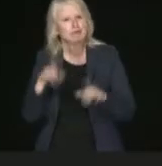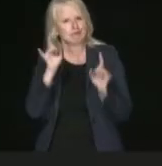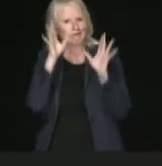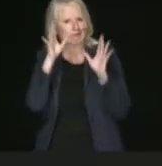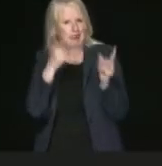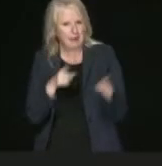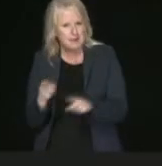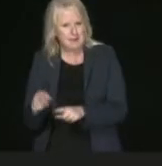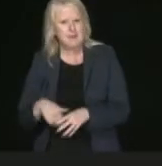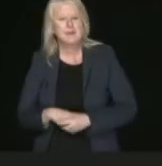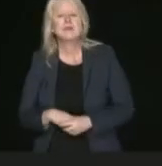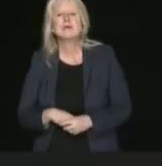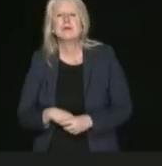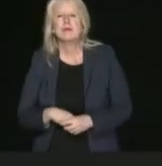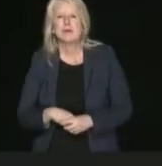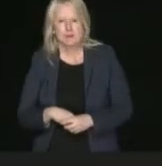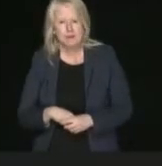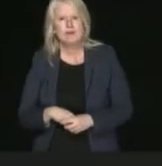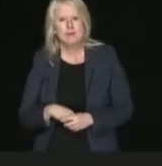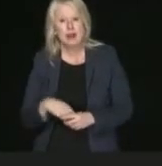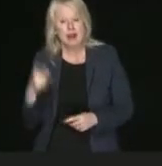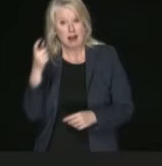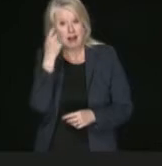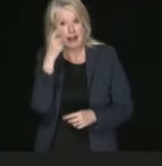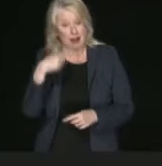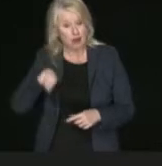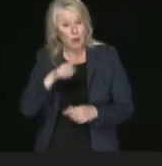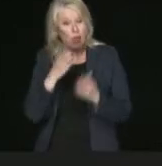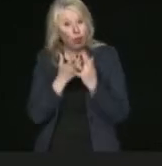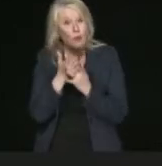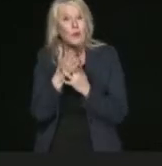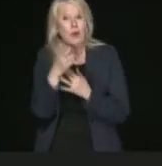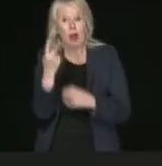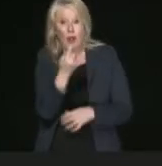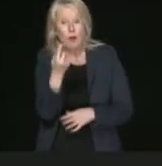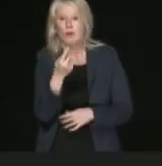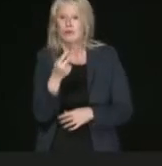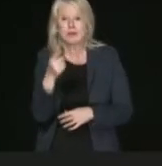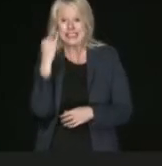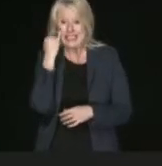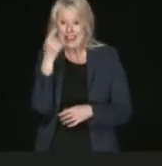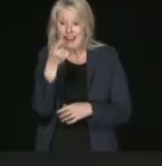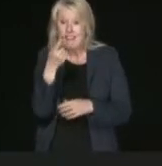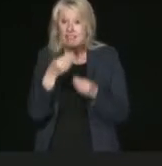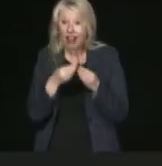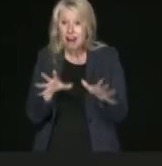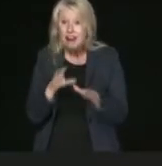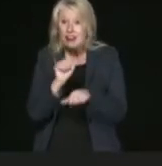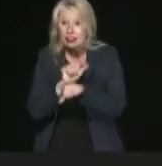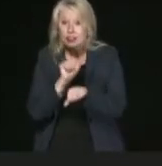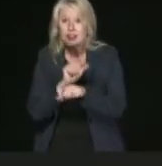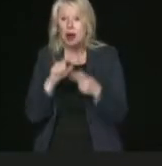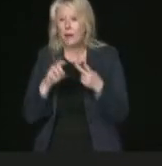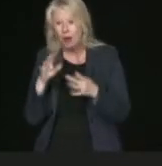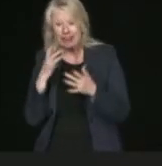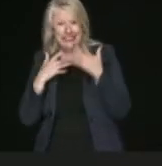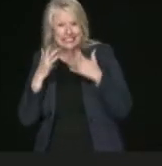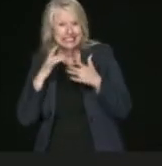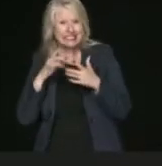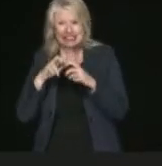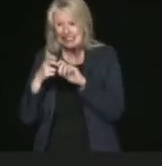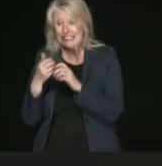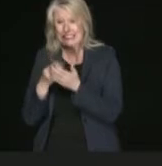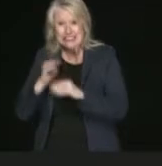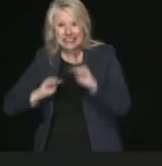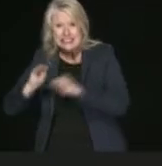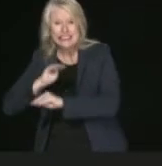difficult time. But you don't have to go through them alone. If you've lost your job and are having troubles making ends meet, you can apply for the